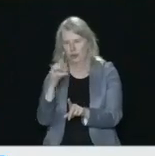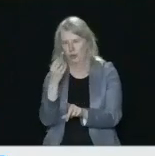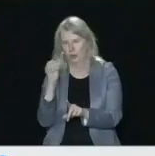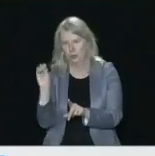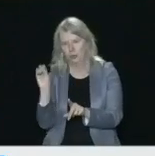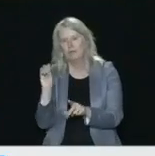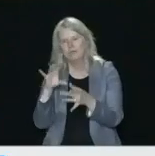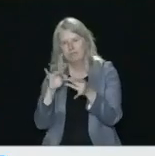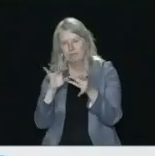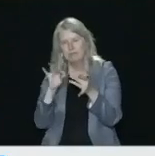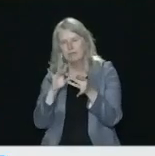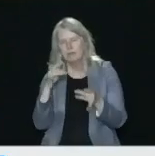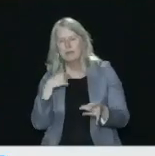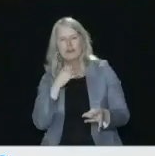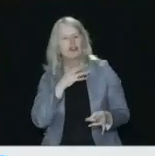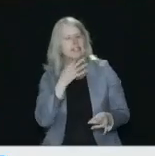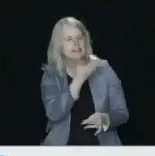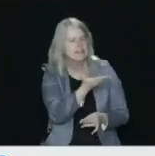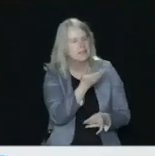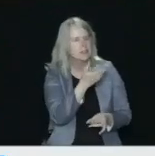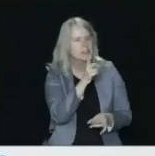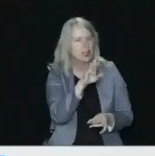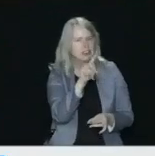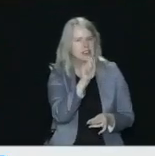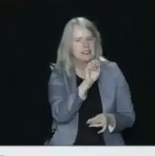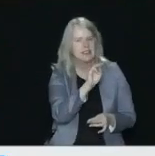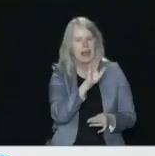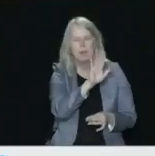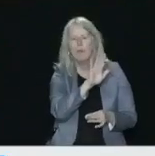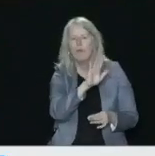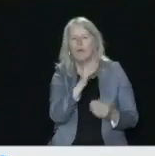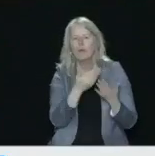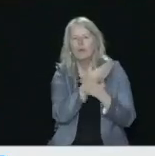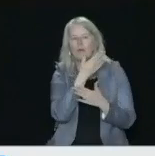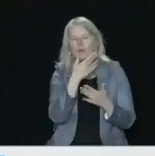of course, this measure will or may remain